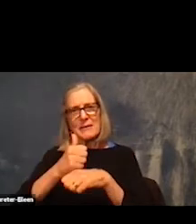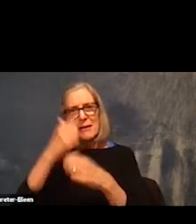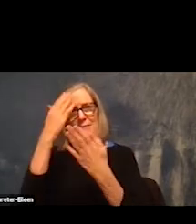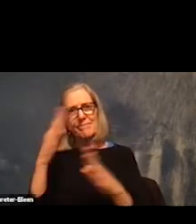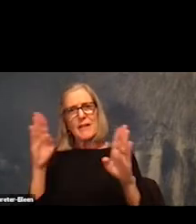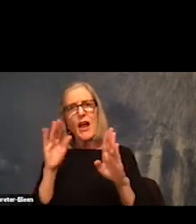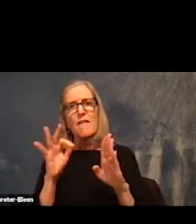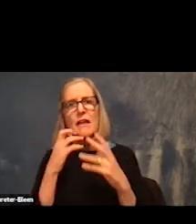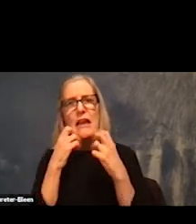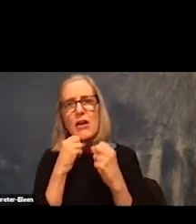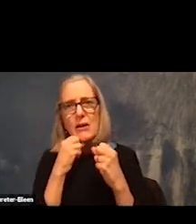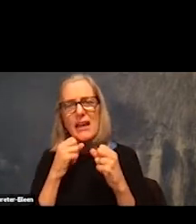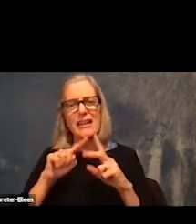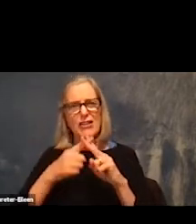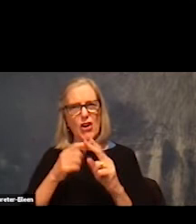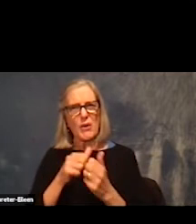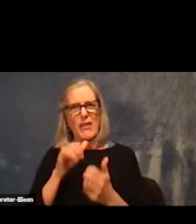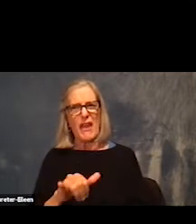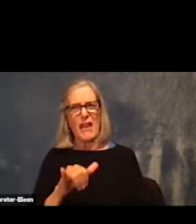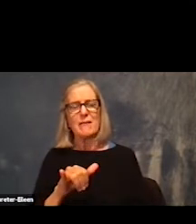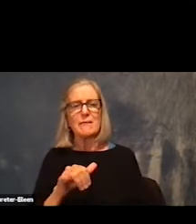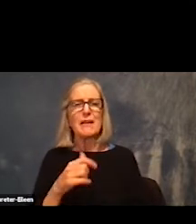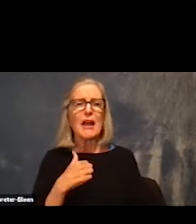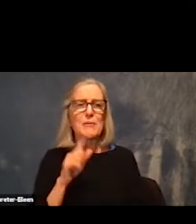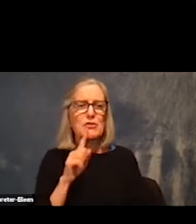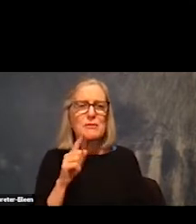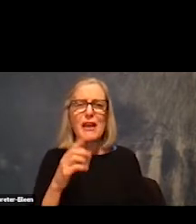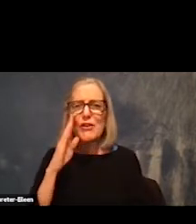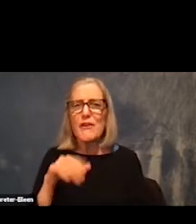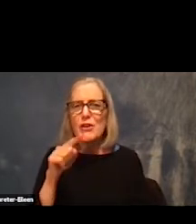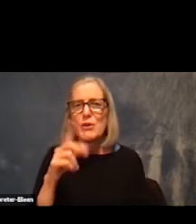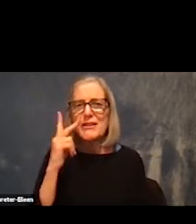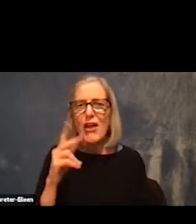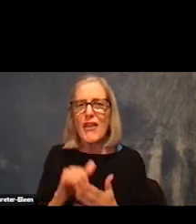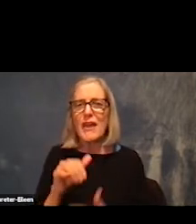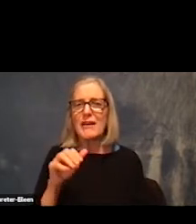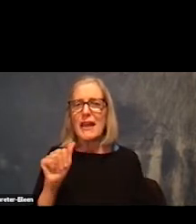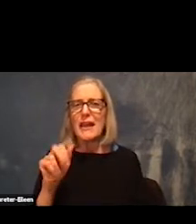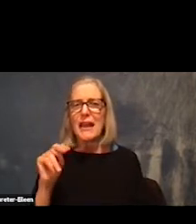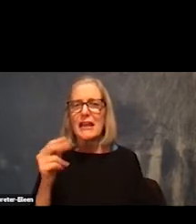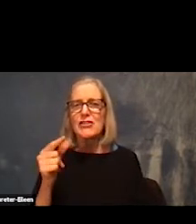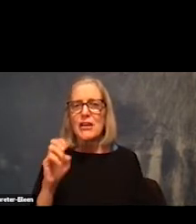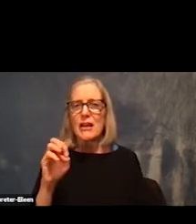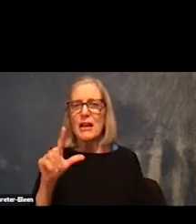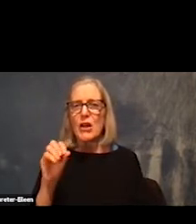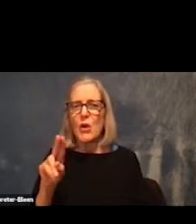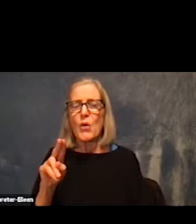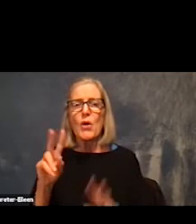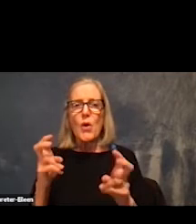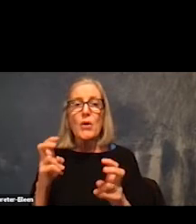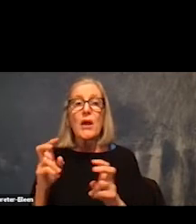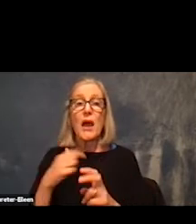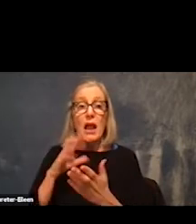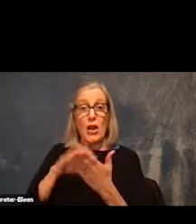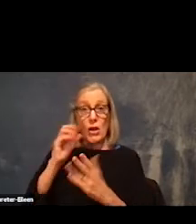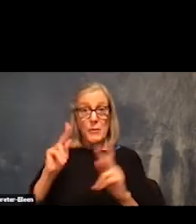School B operated from this Maya Angelou quote. I'm sure you've heard it. I've learned that people will forget what you said, people will forget what you did, but